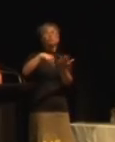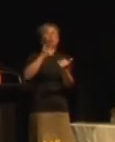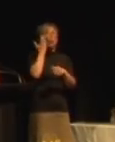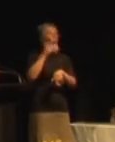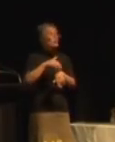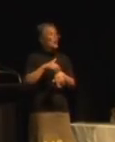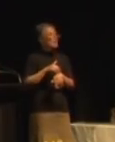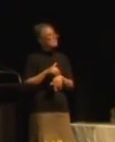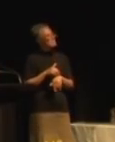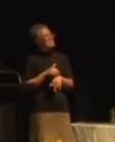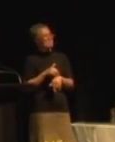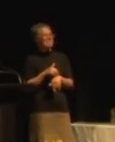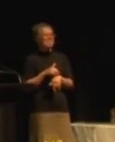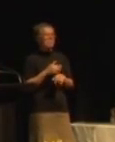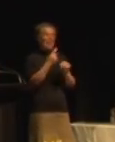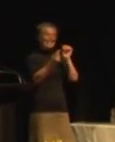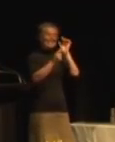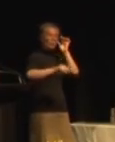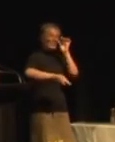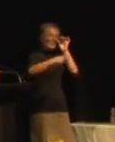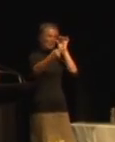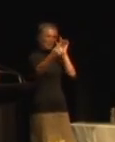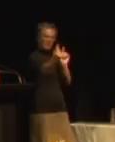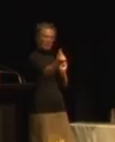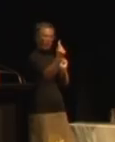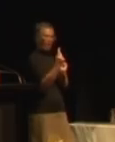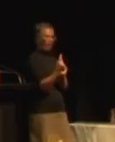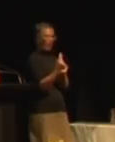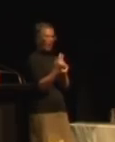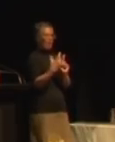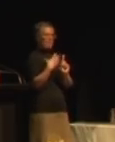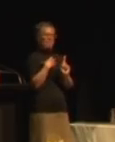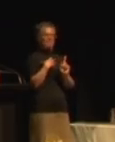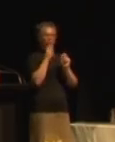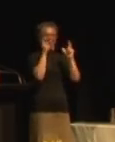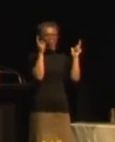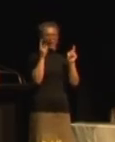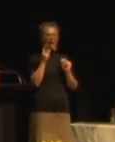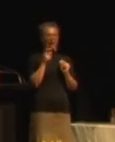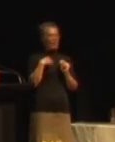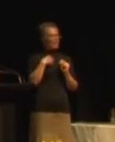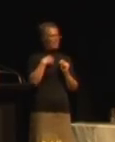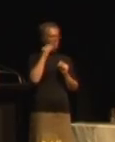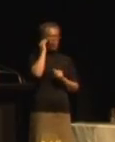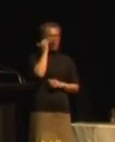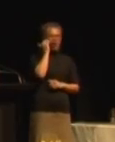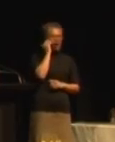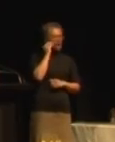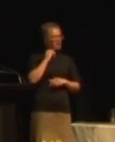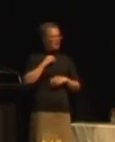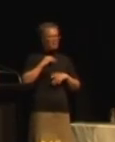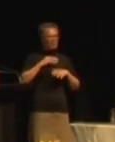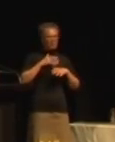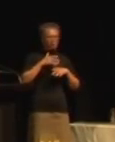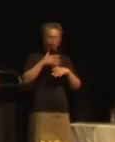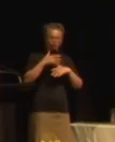in the presence of someone who is not like you, you will be more diligent and more open-minded. You will work harder on